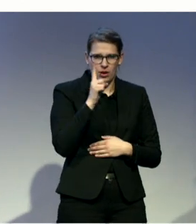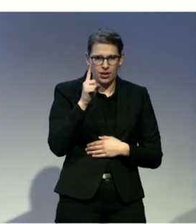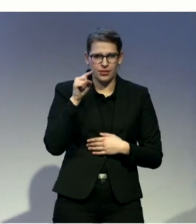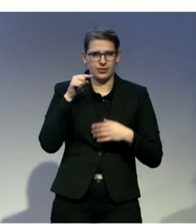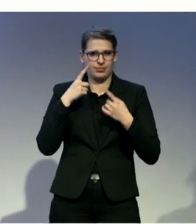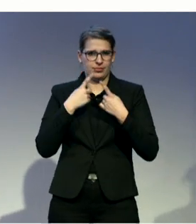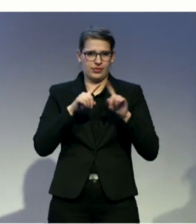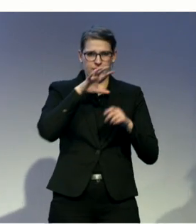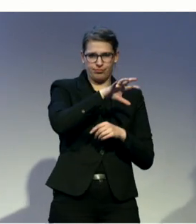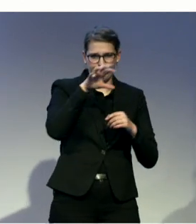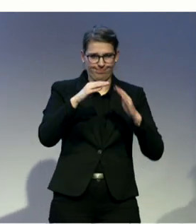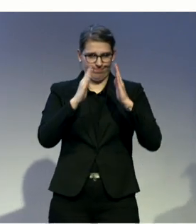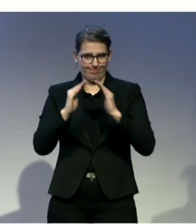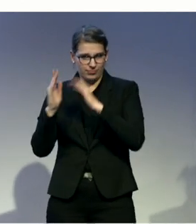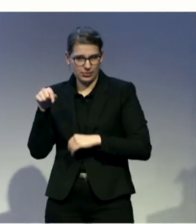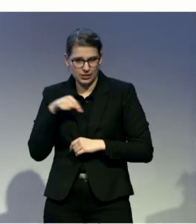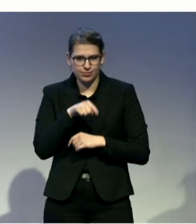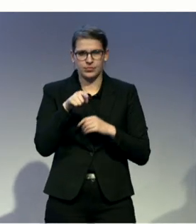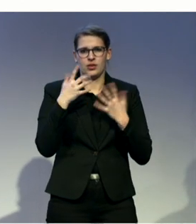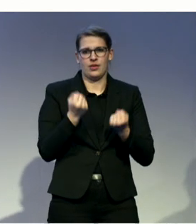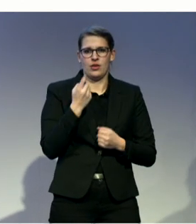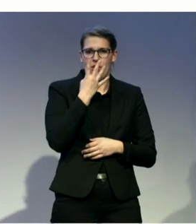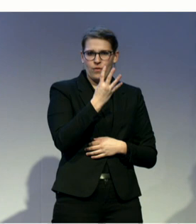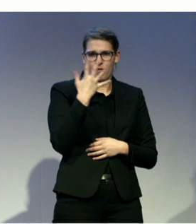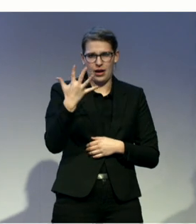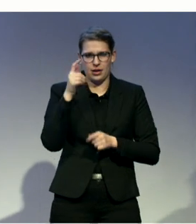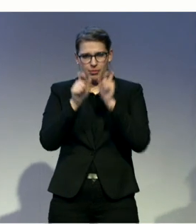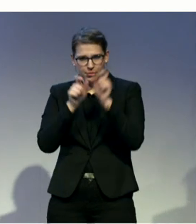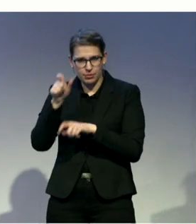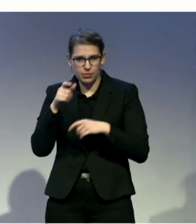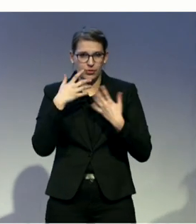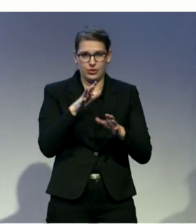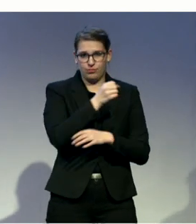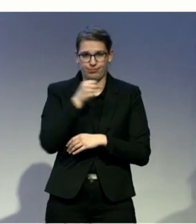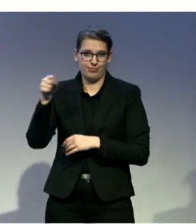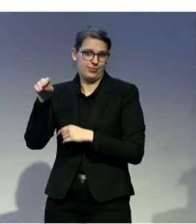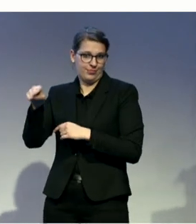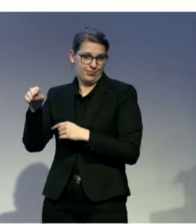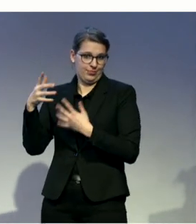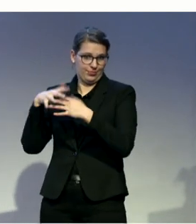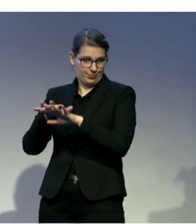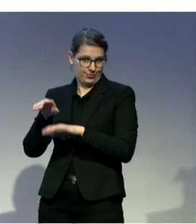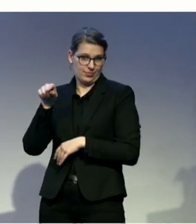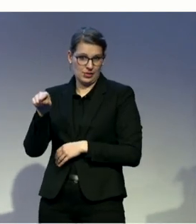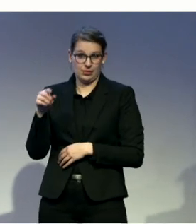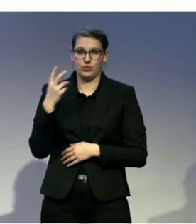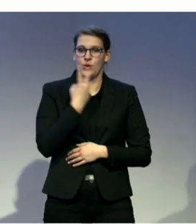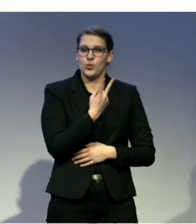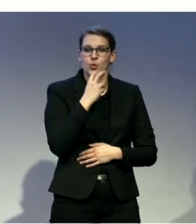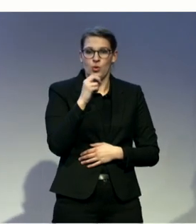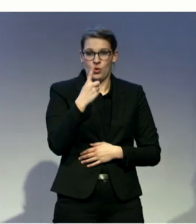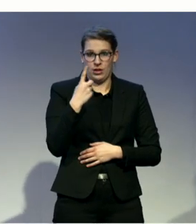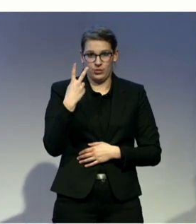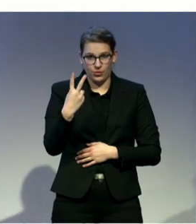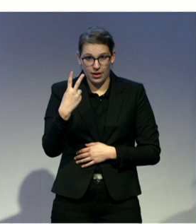in community. Since 2012, when we opened the first community service, 100 people benefited